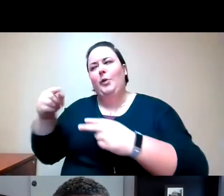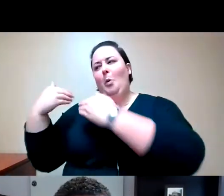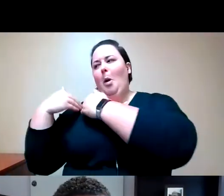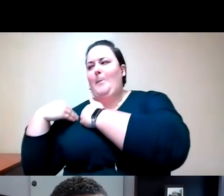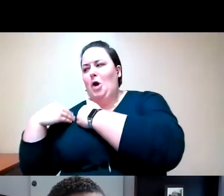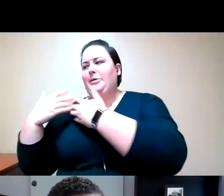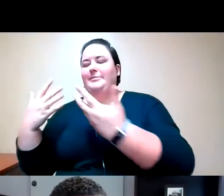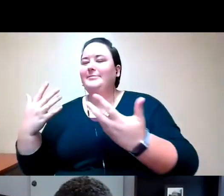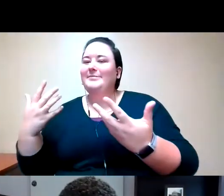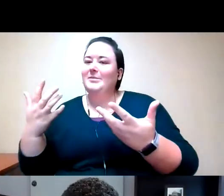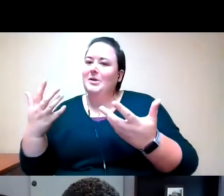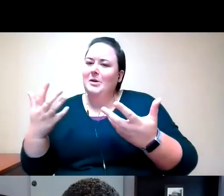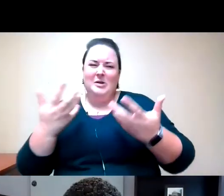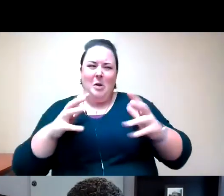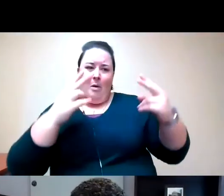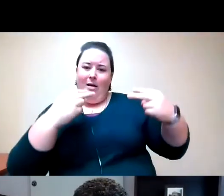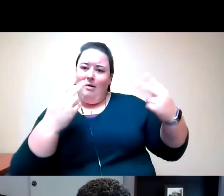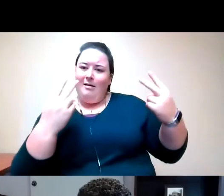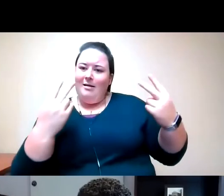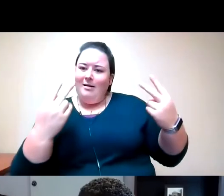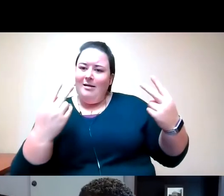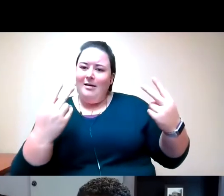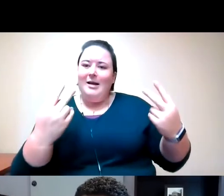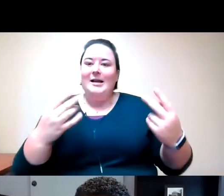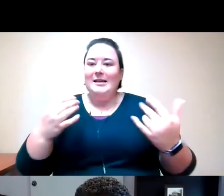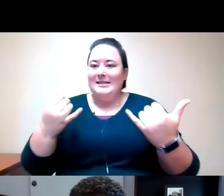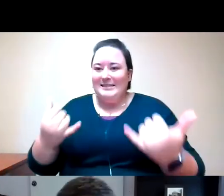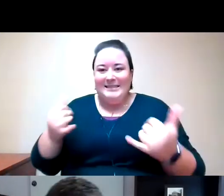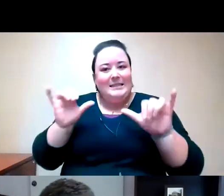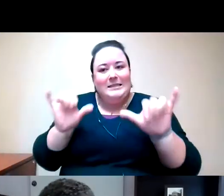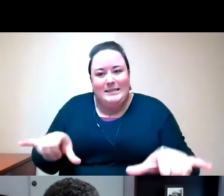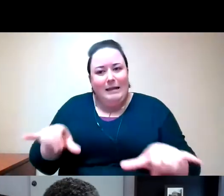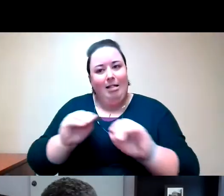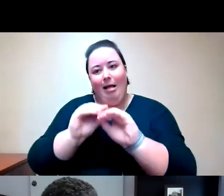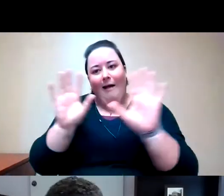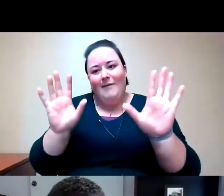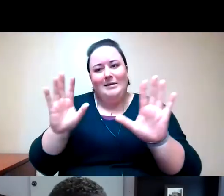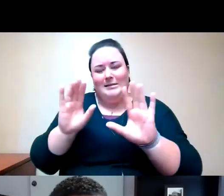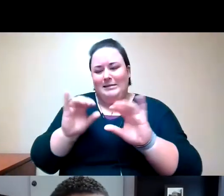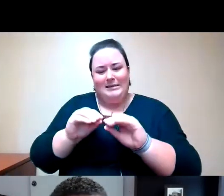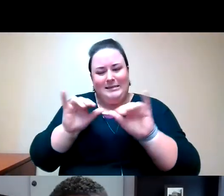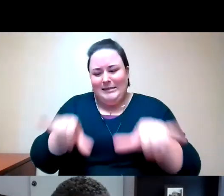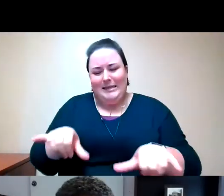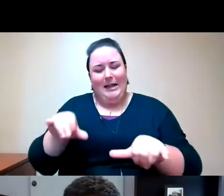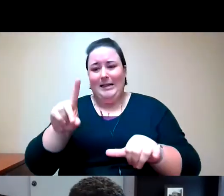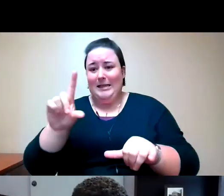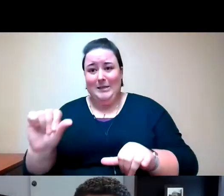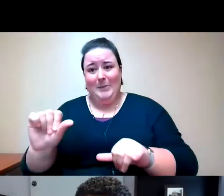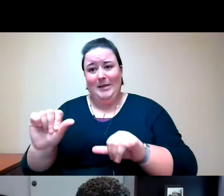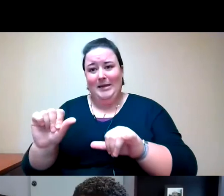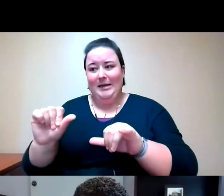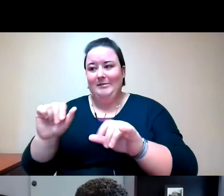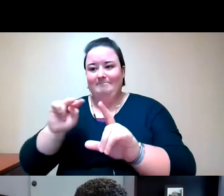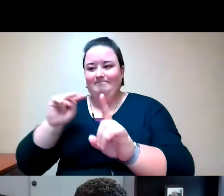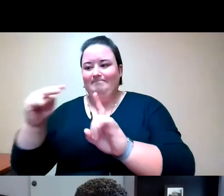And because it is clear that we still view disability in a different way, we have not gotten to this point of having true conversations about